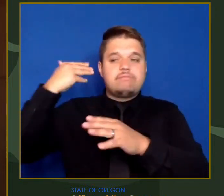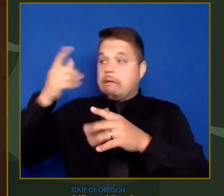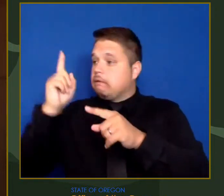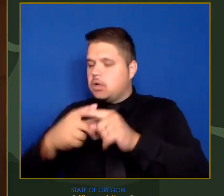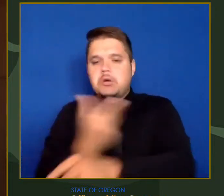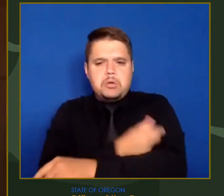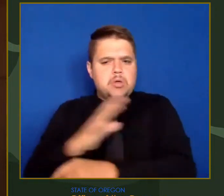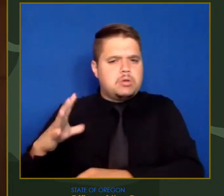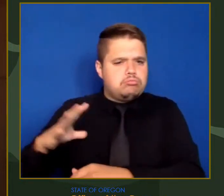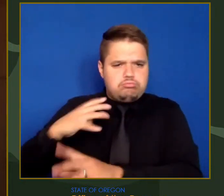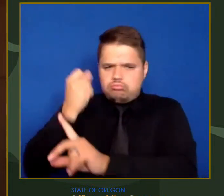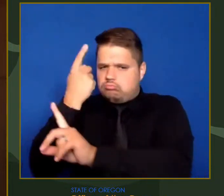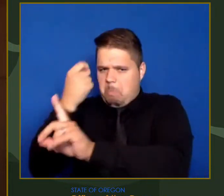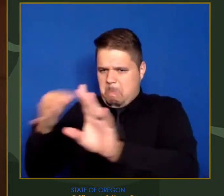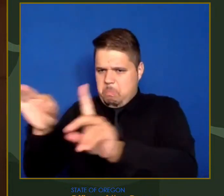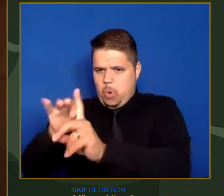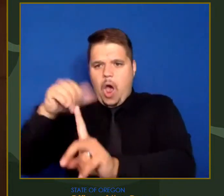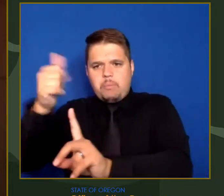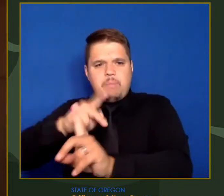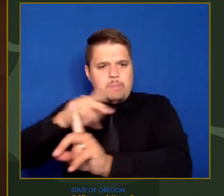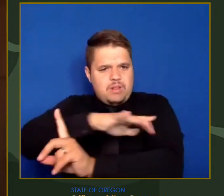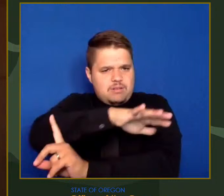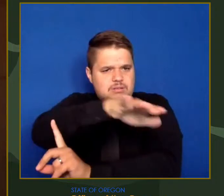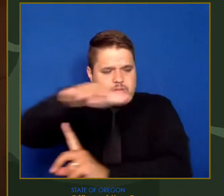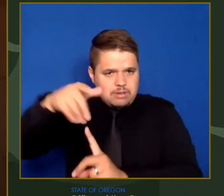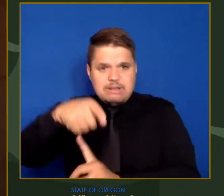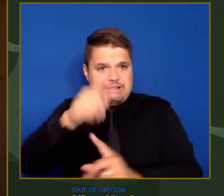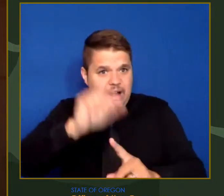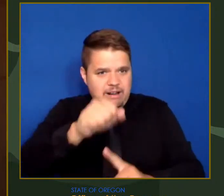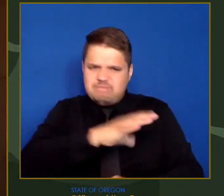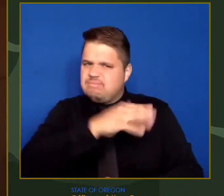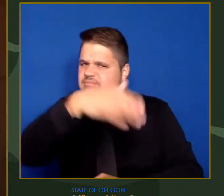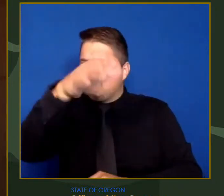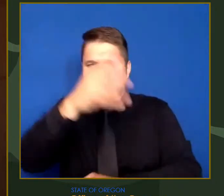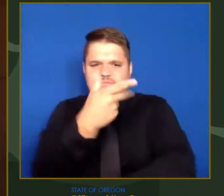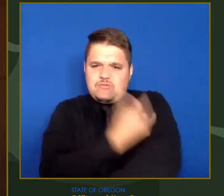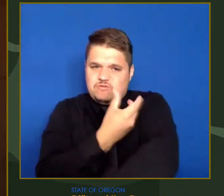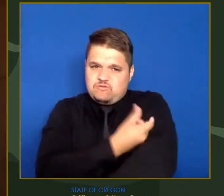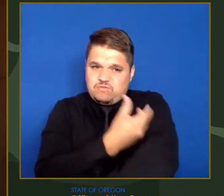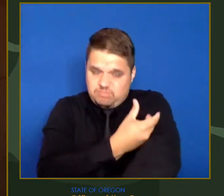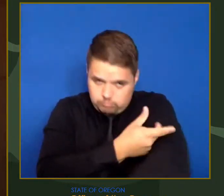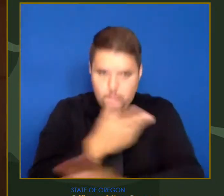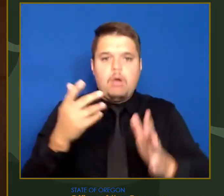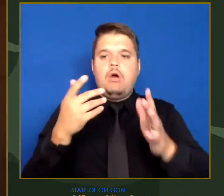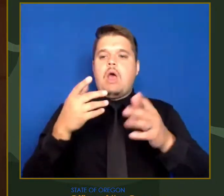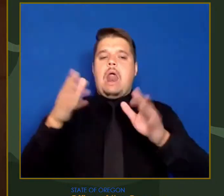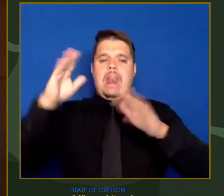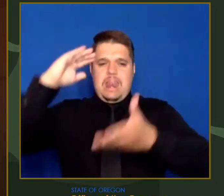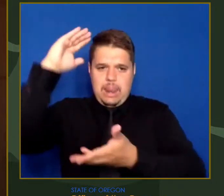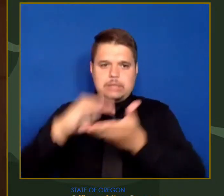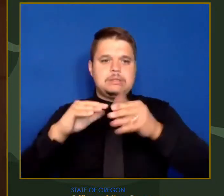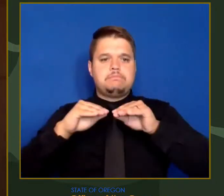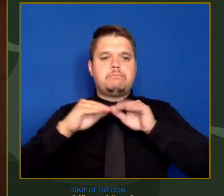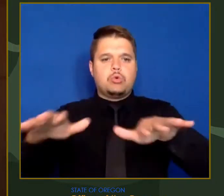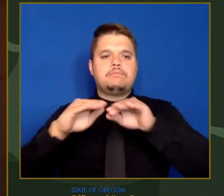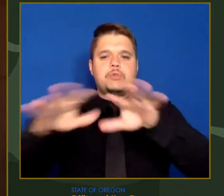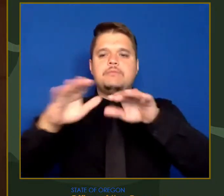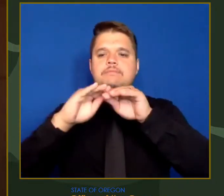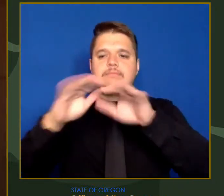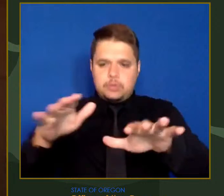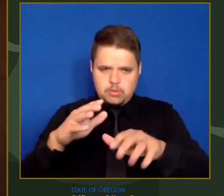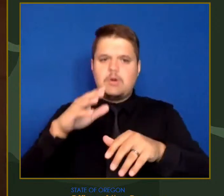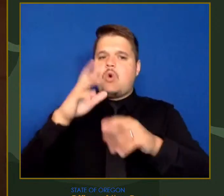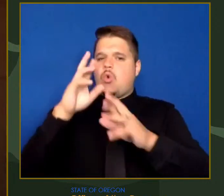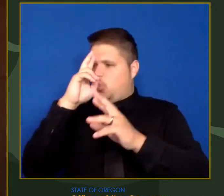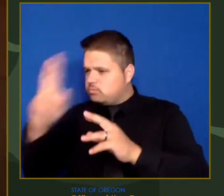making smart choices and to respect the choices of others. Let's respect one another as we